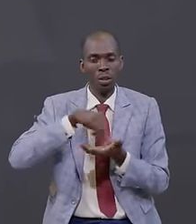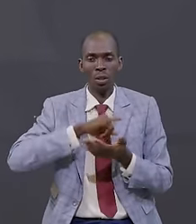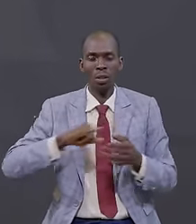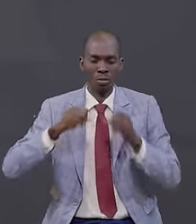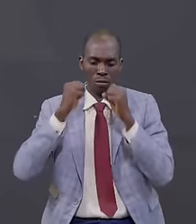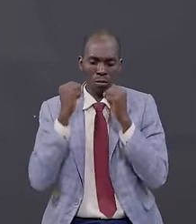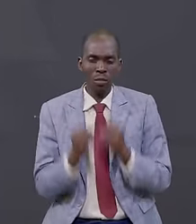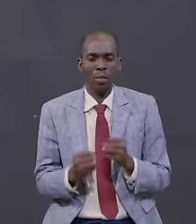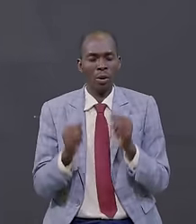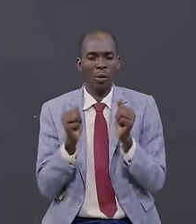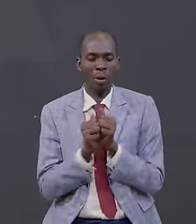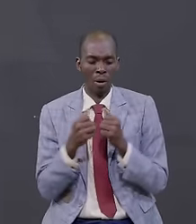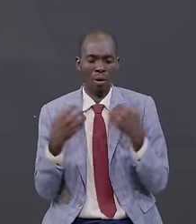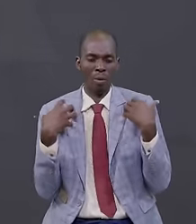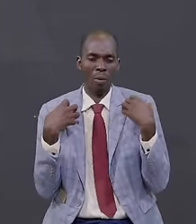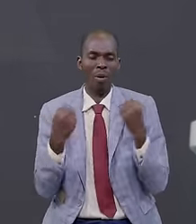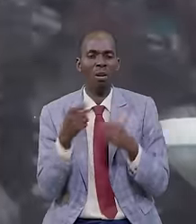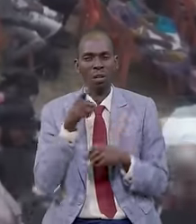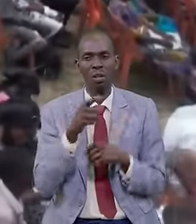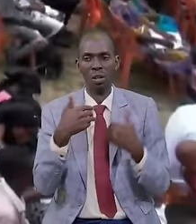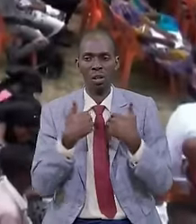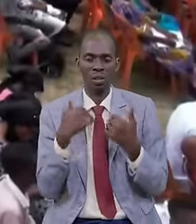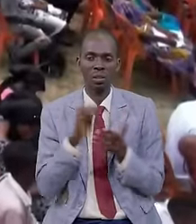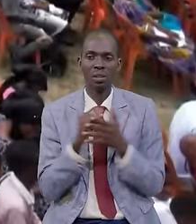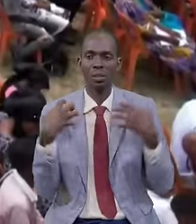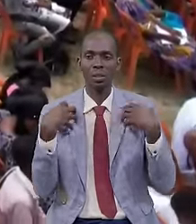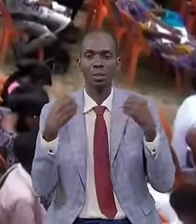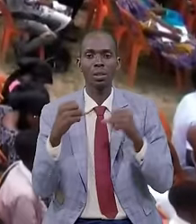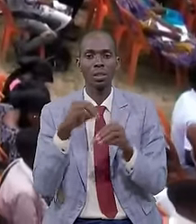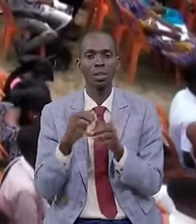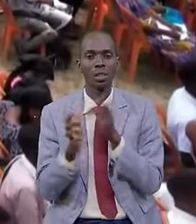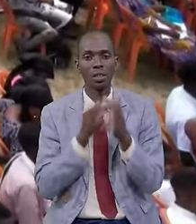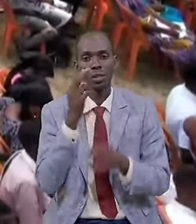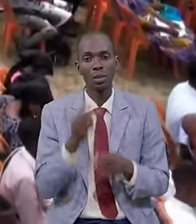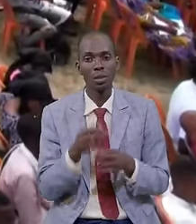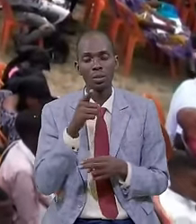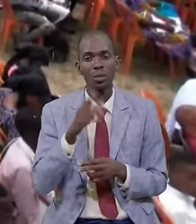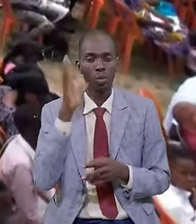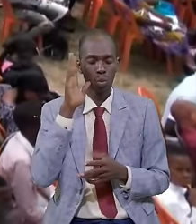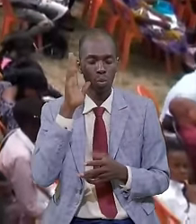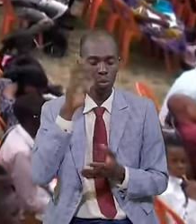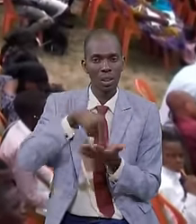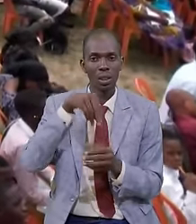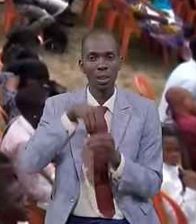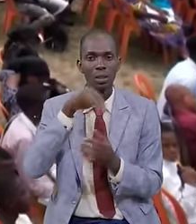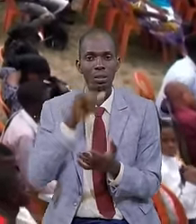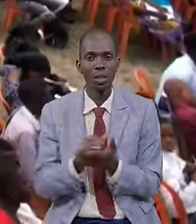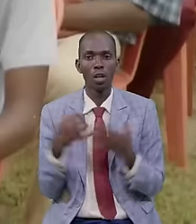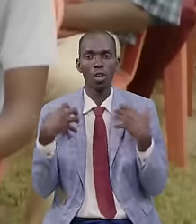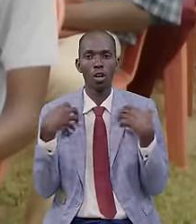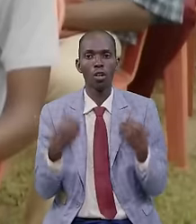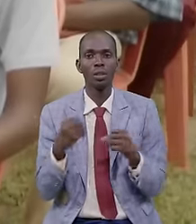with courage. You'll have that courage. You'll stand in that courage. Look at number one.